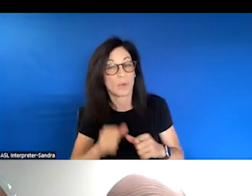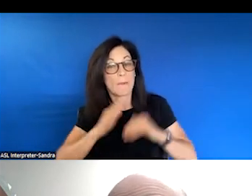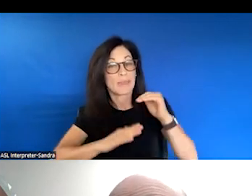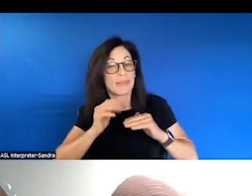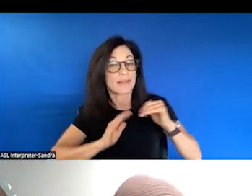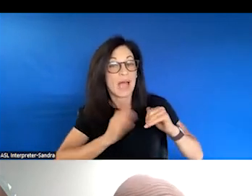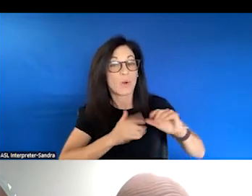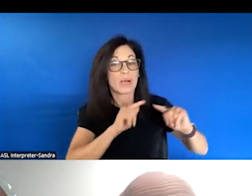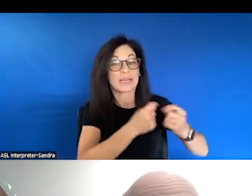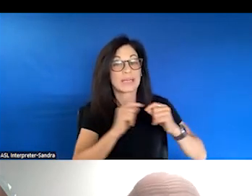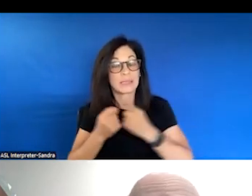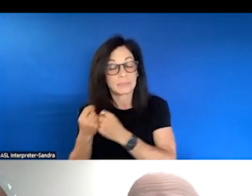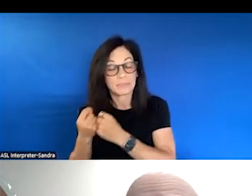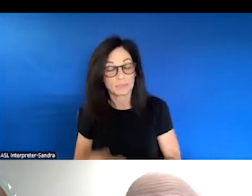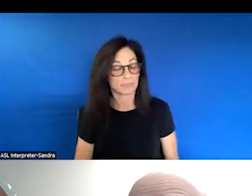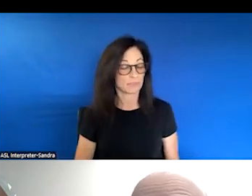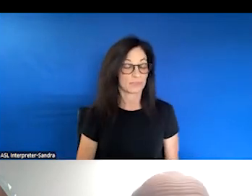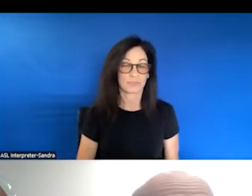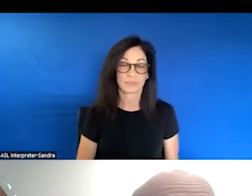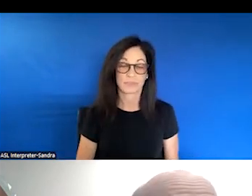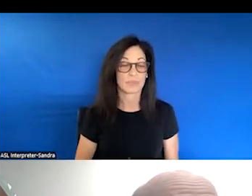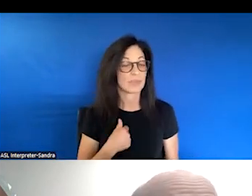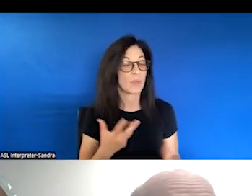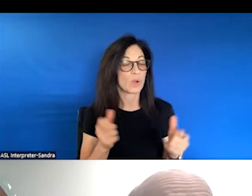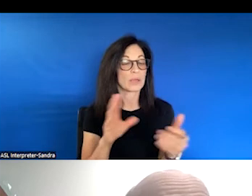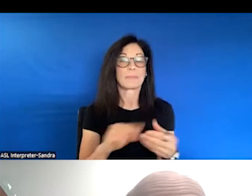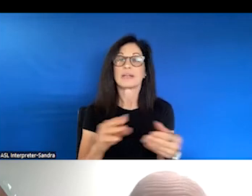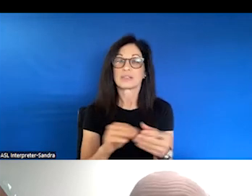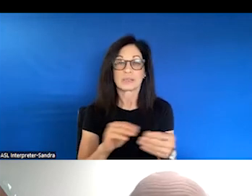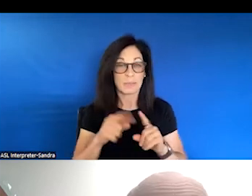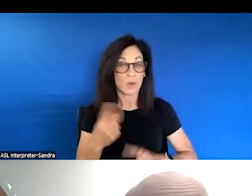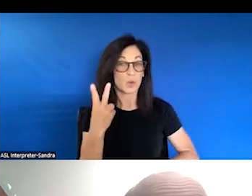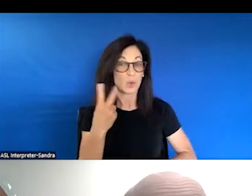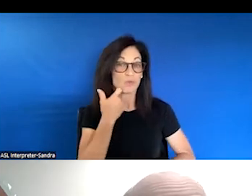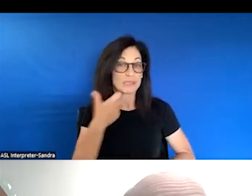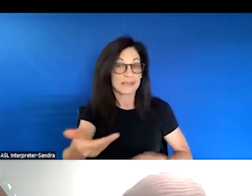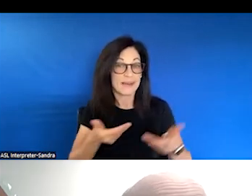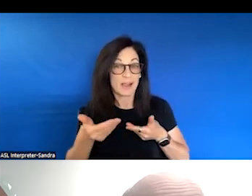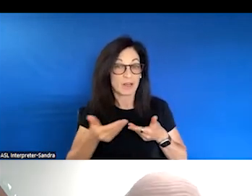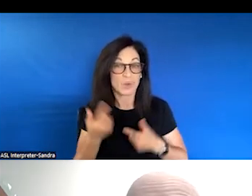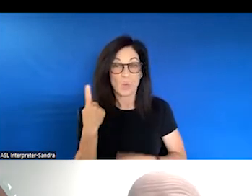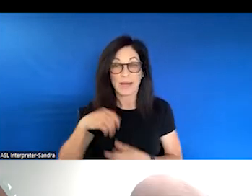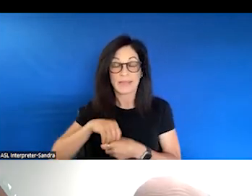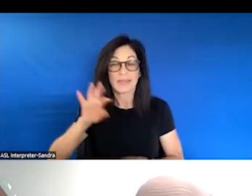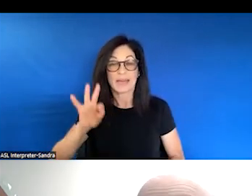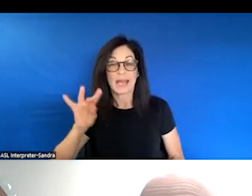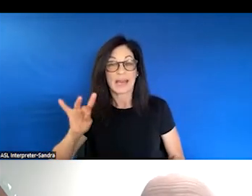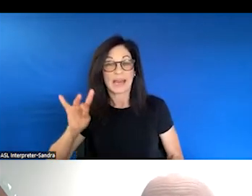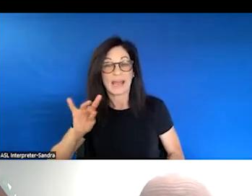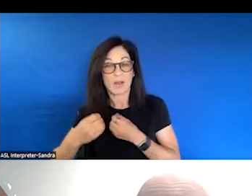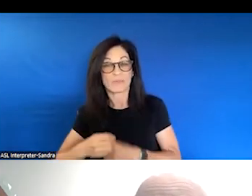I wanted to mention to you actually two recent hires, one in the 988 office, Tiffany